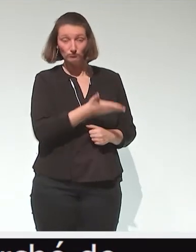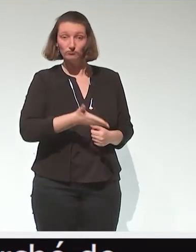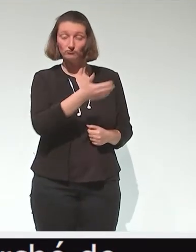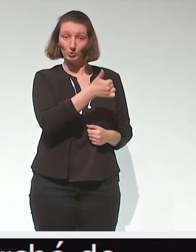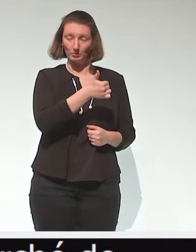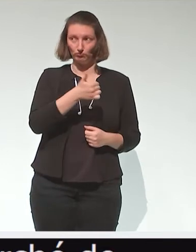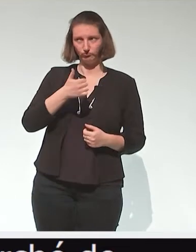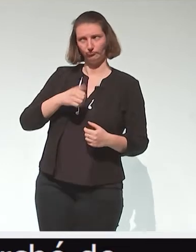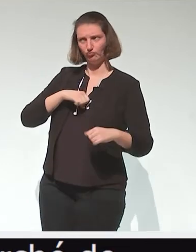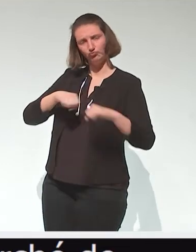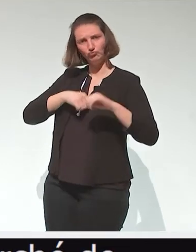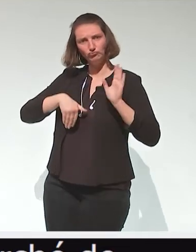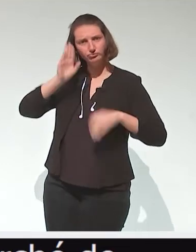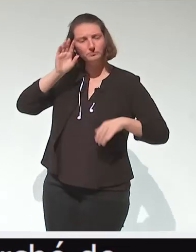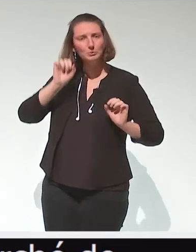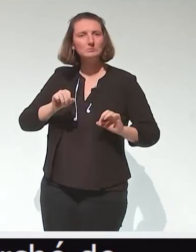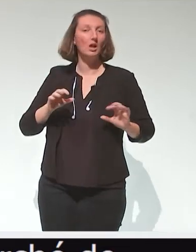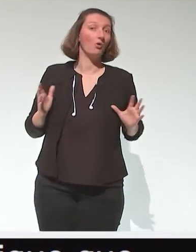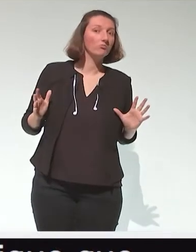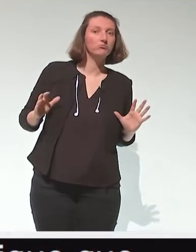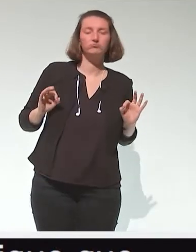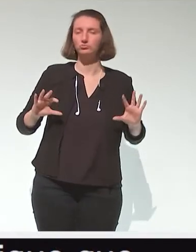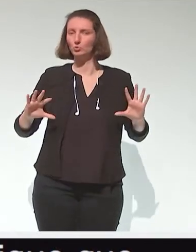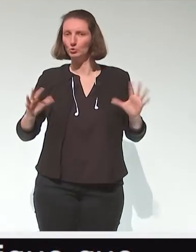in the private sector. And